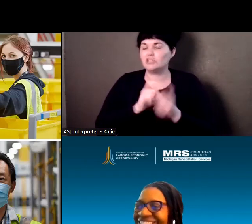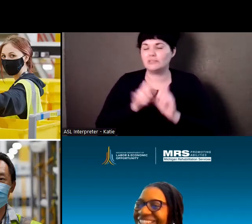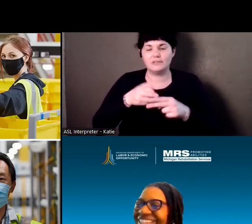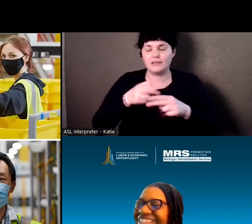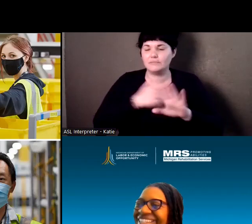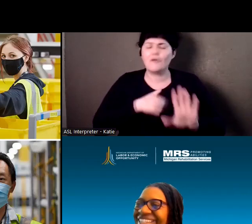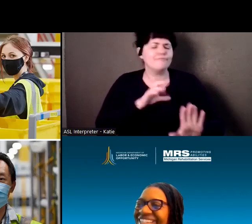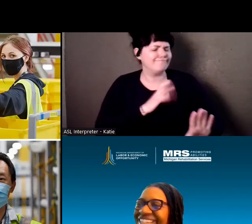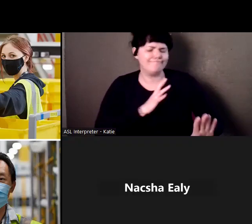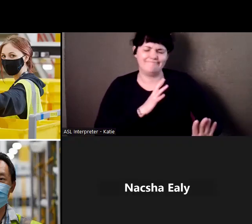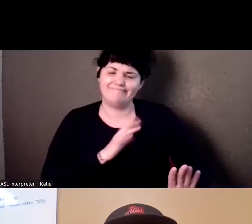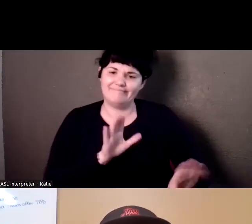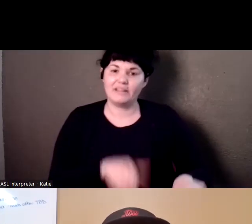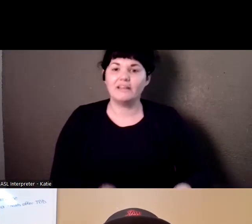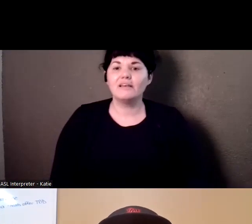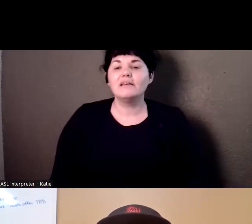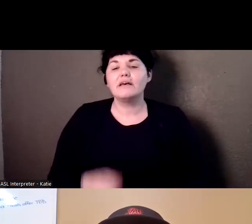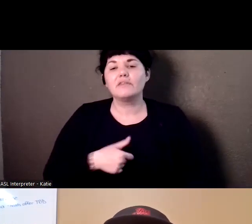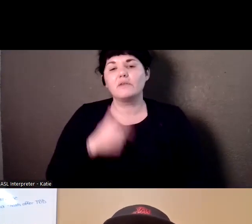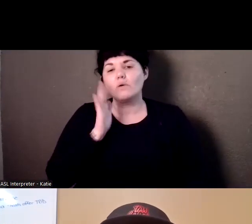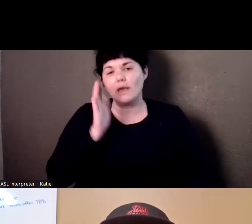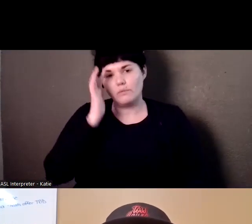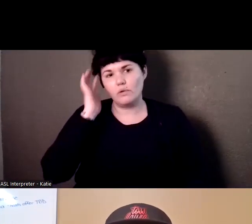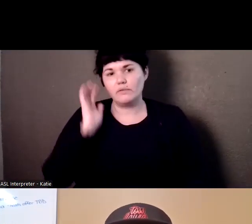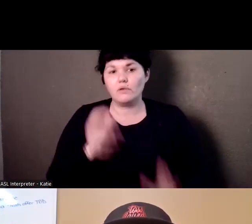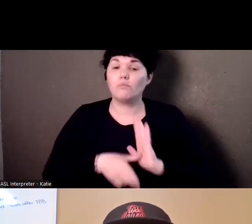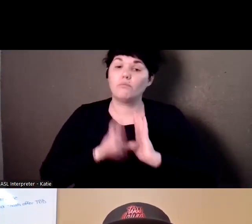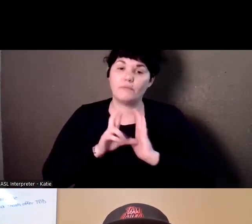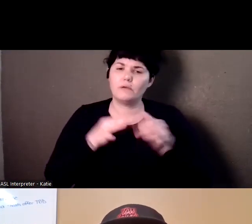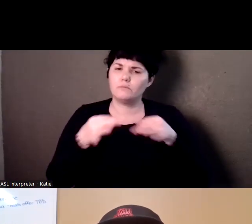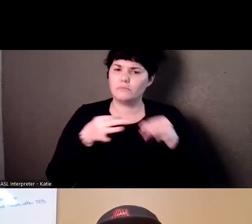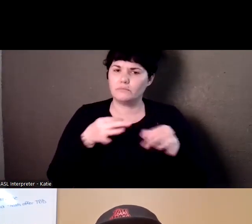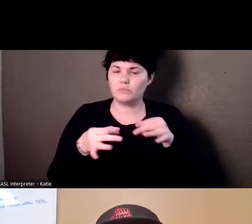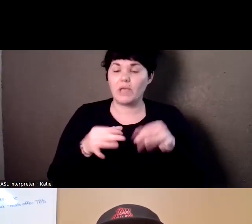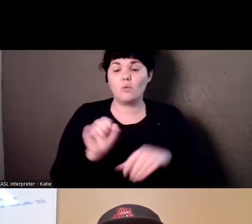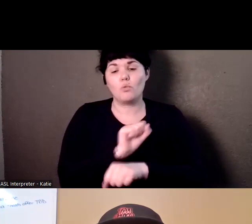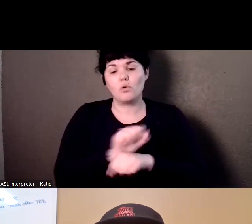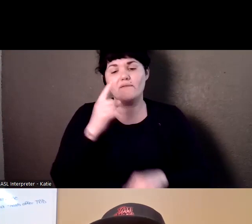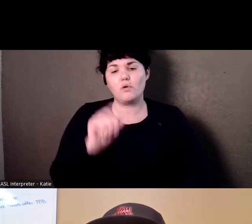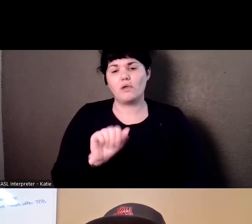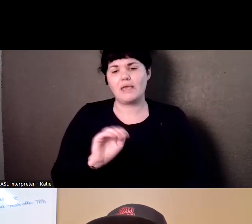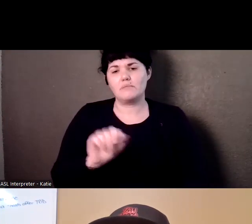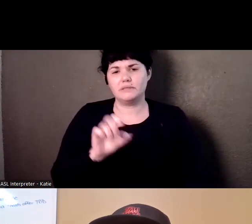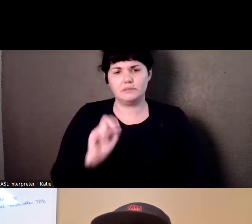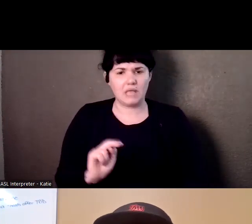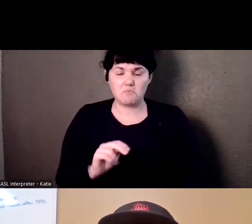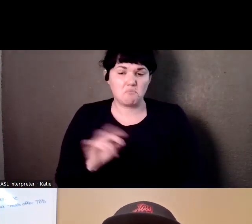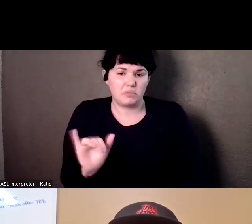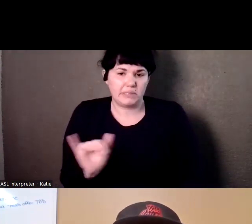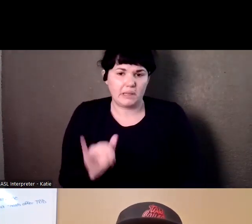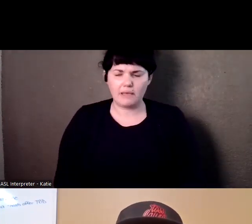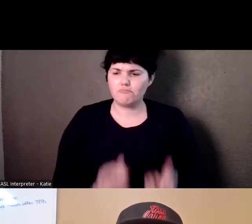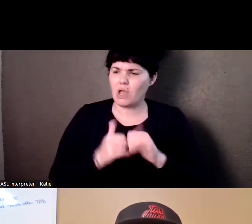okay. So I'm going to go over kind of what it's like to work at Amazon, apply at Amazon, what kind of roles